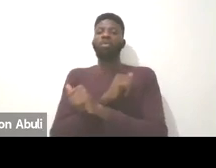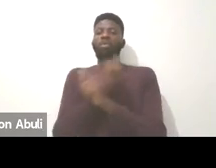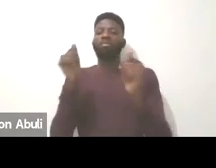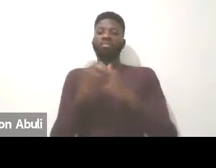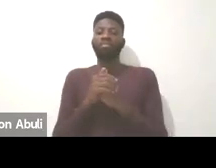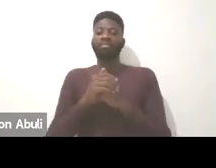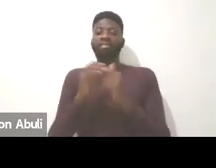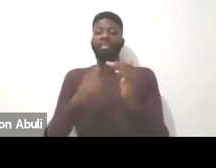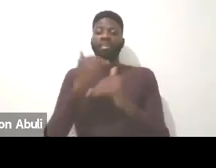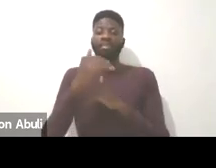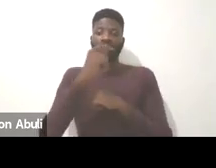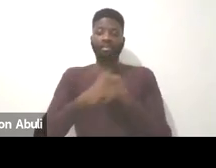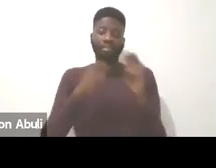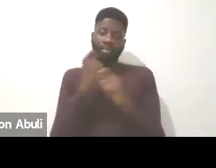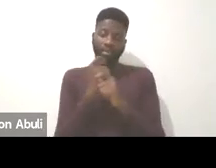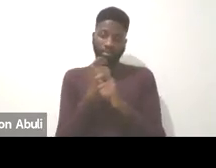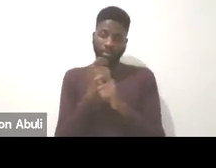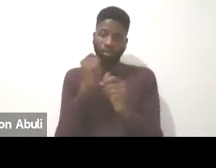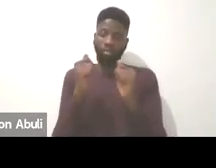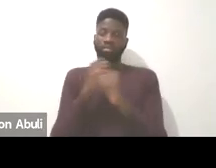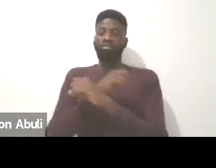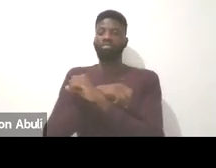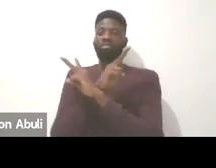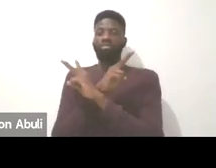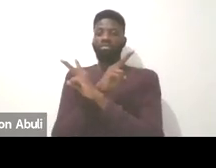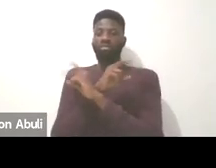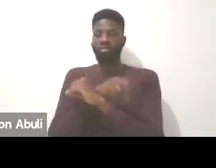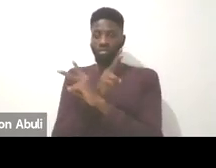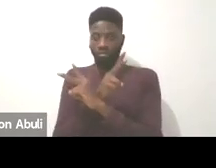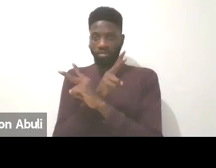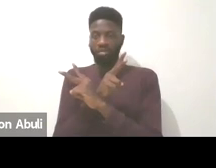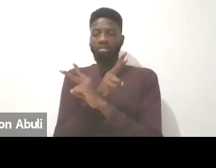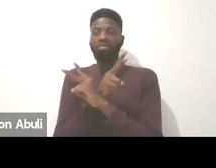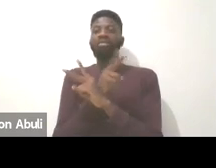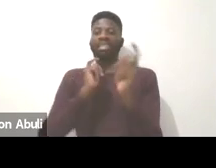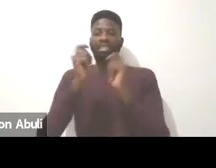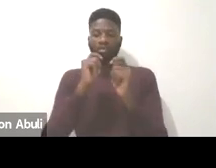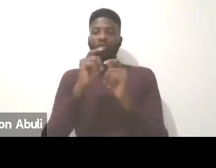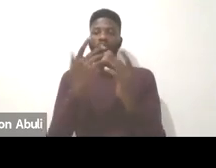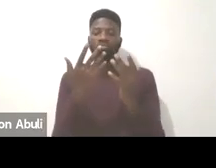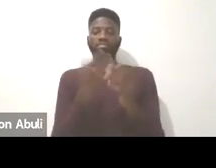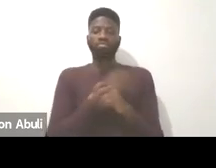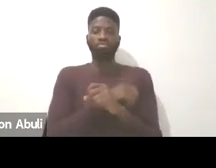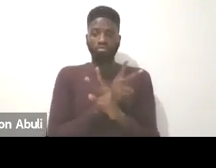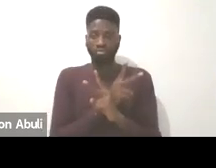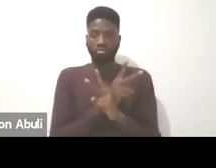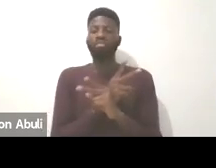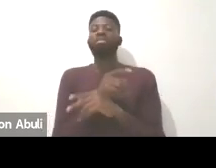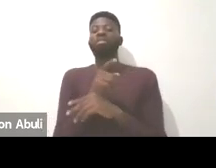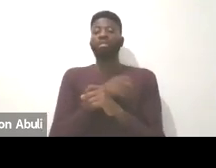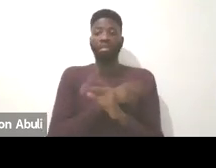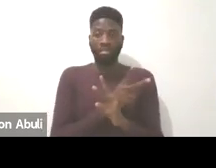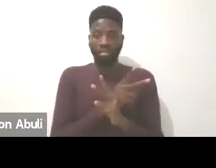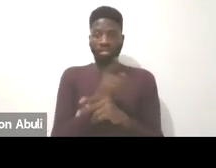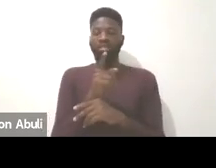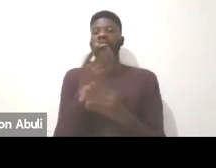type of interview we have is a virtual or a remote interview. These are the interviews now that we are conducting either